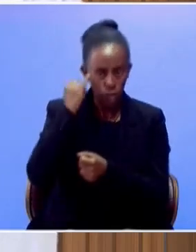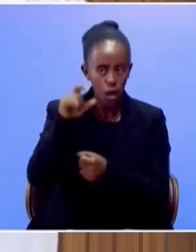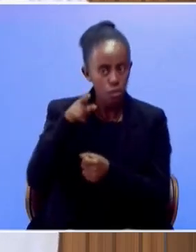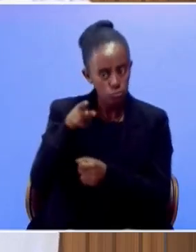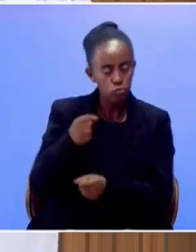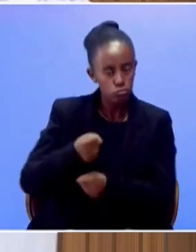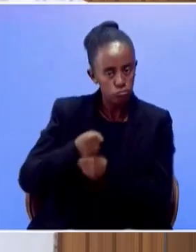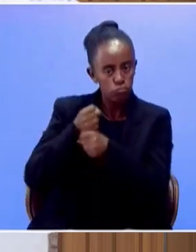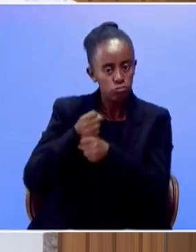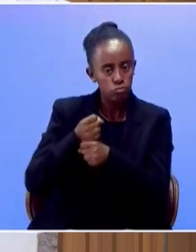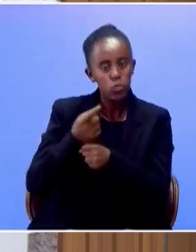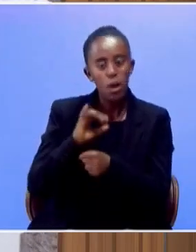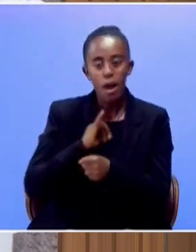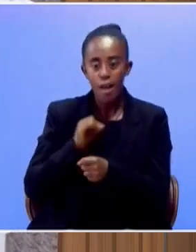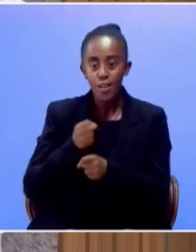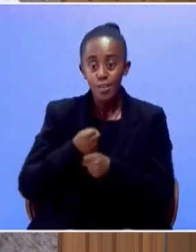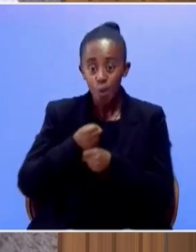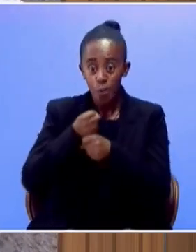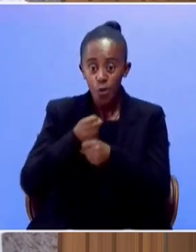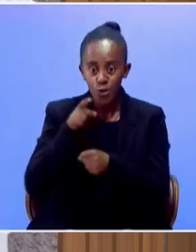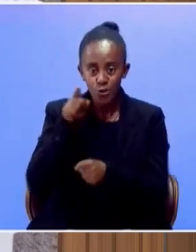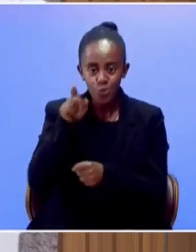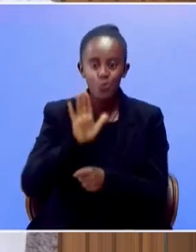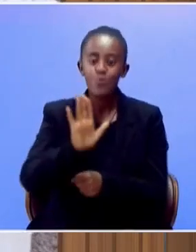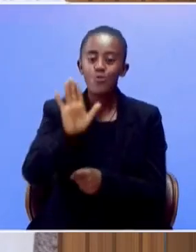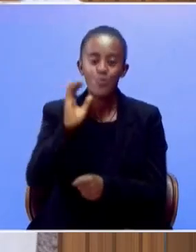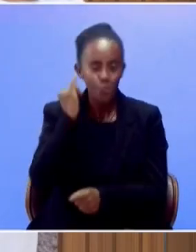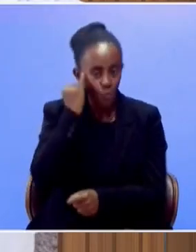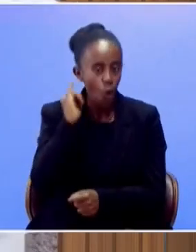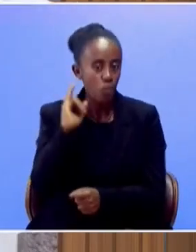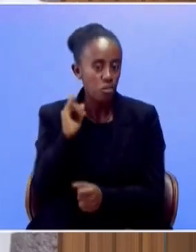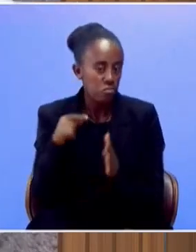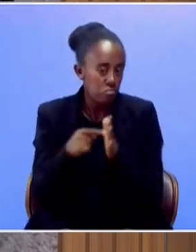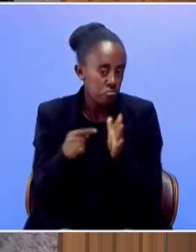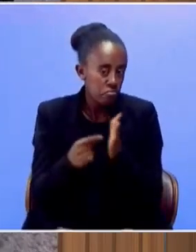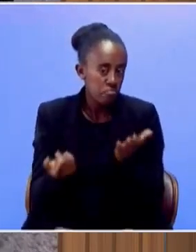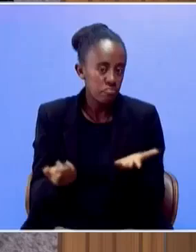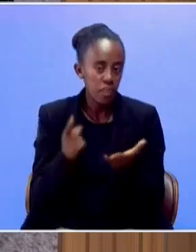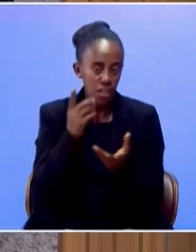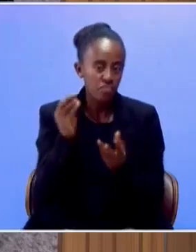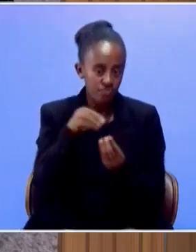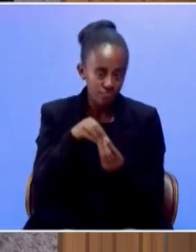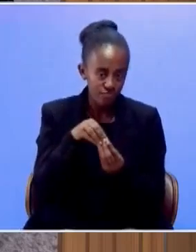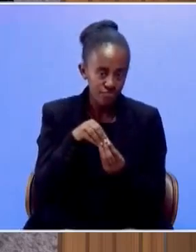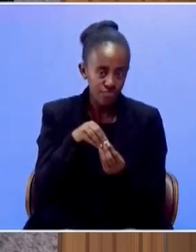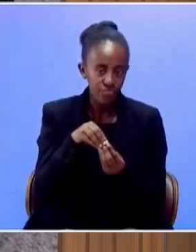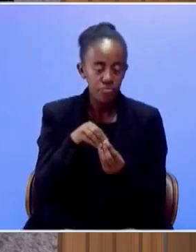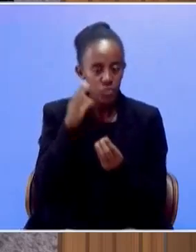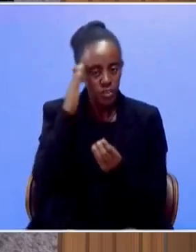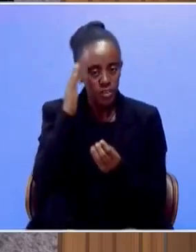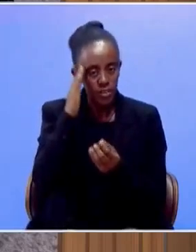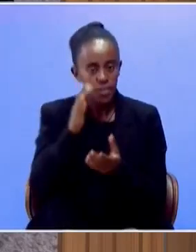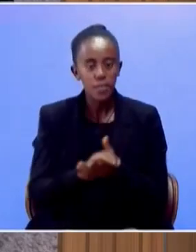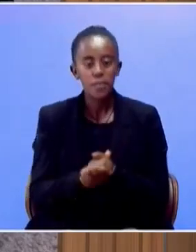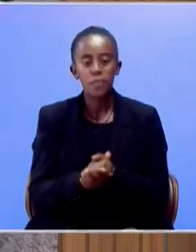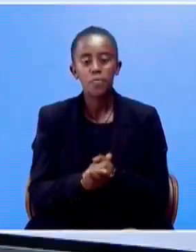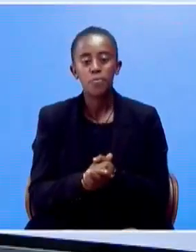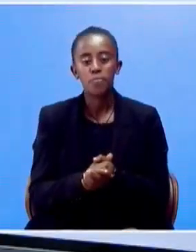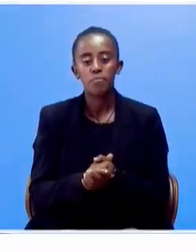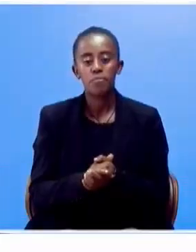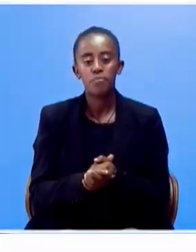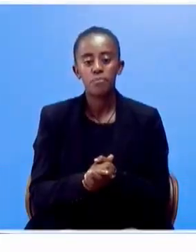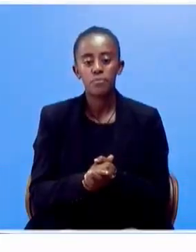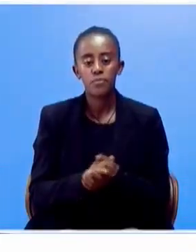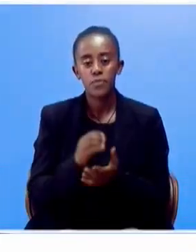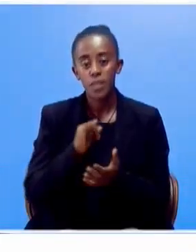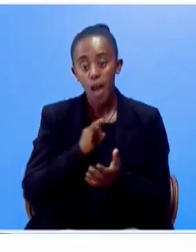Or I support your point. And one more, let me add one more, which is quite common. You can say what? I am with